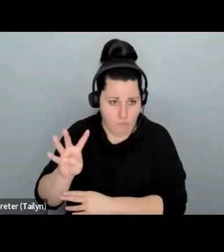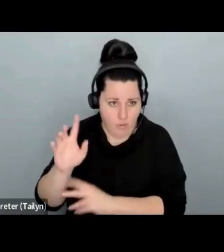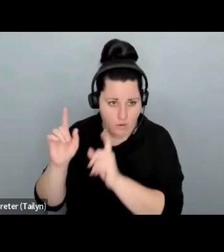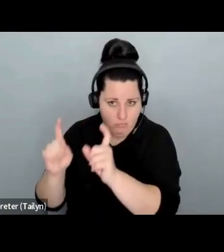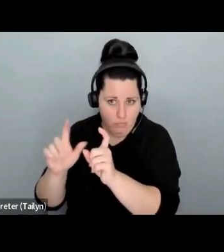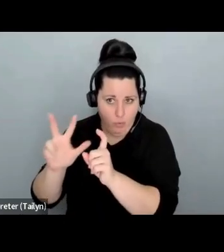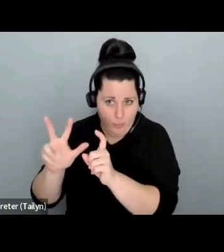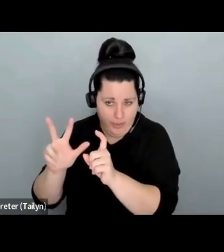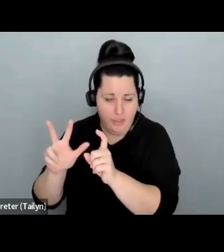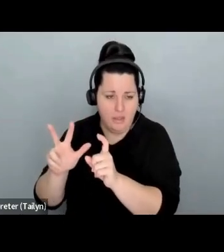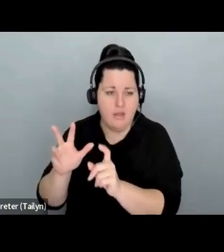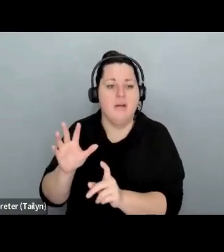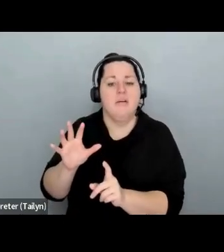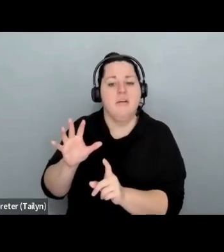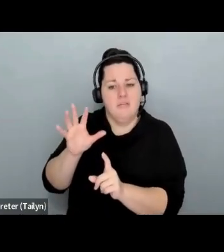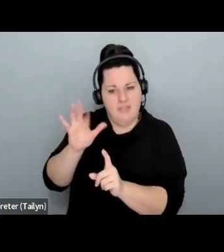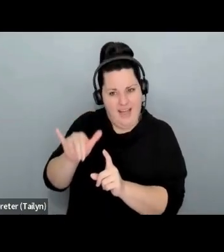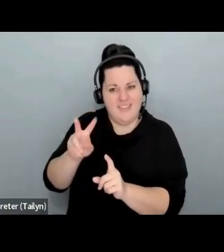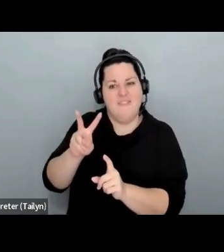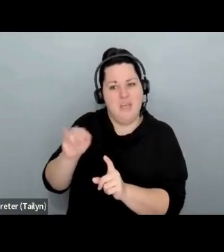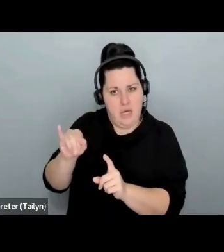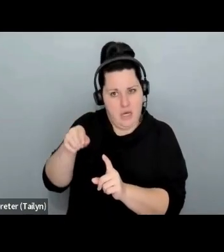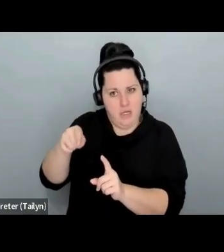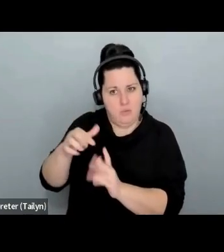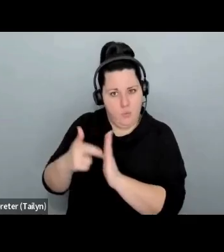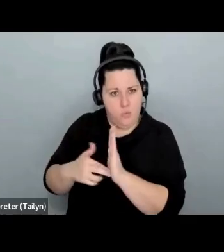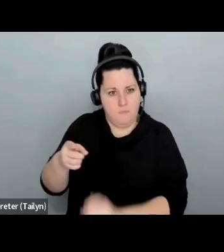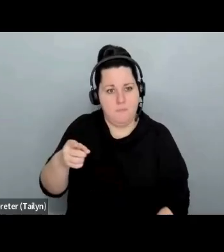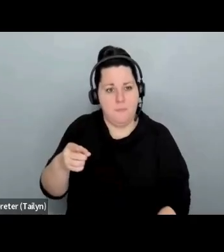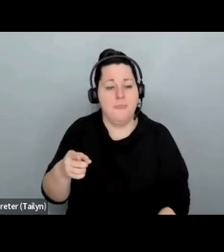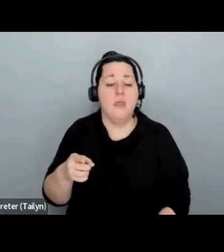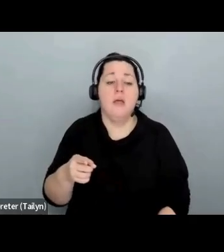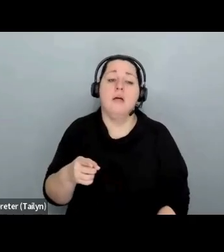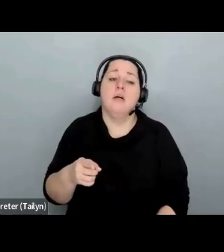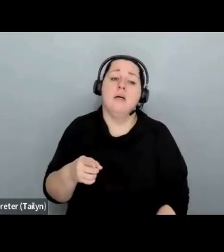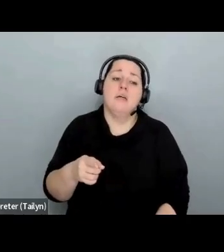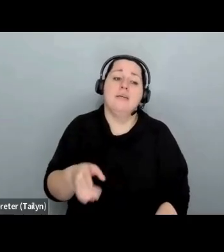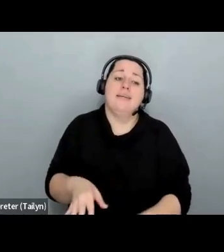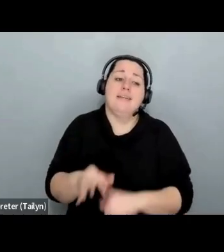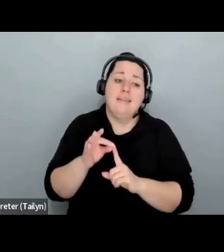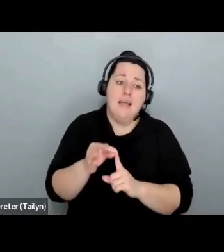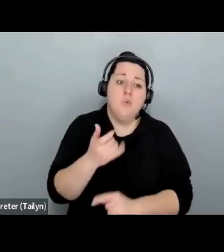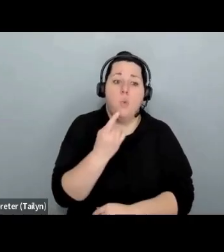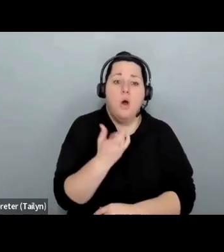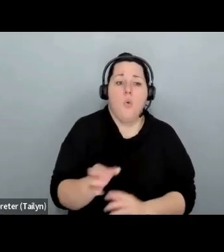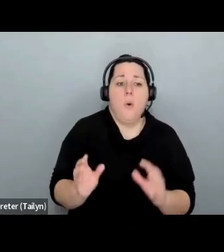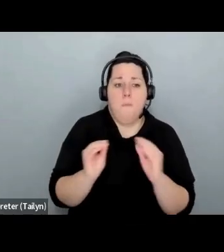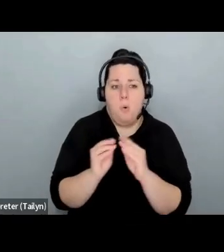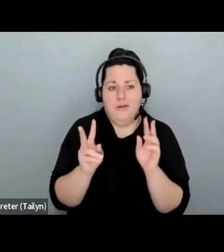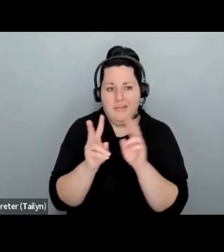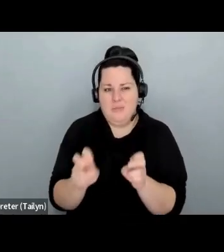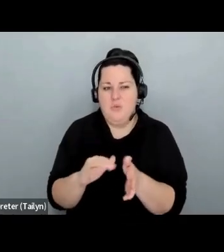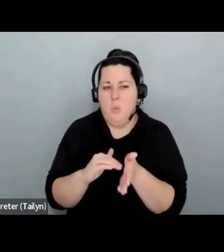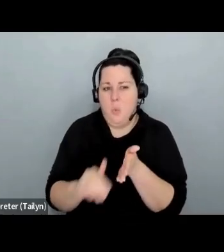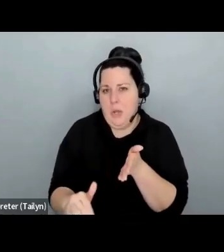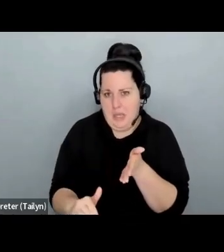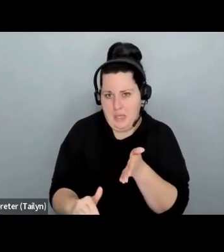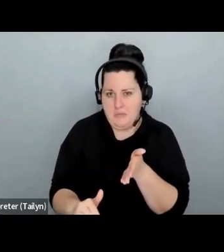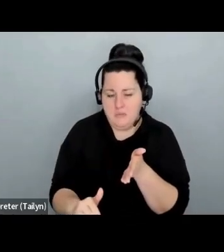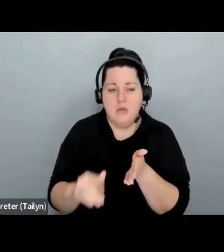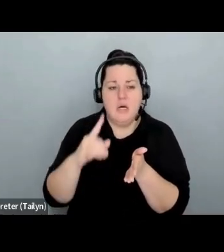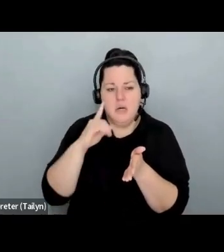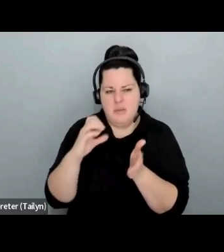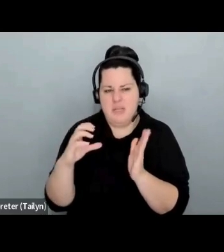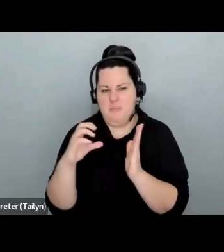6A-6.03014 parentheses 3. That's the VI rule, unless one or more of the assessments is waived as provided in